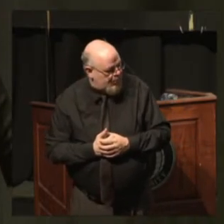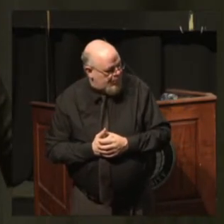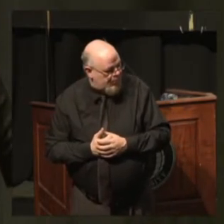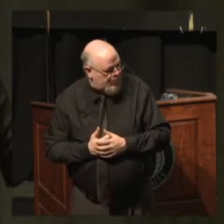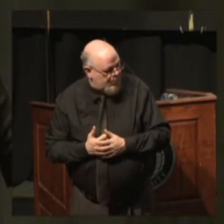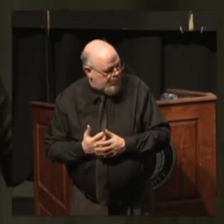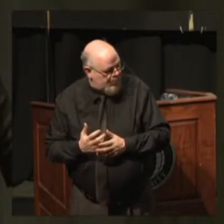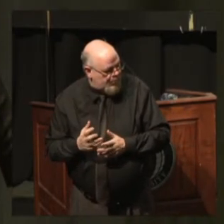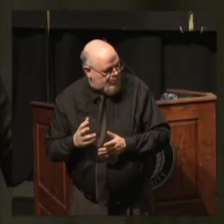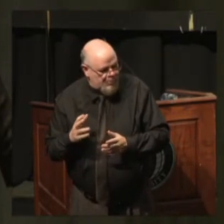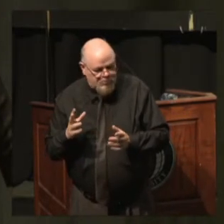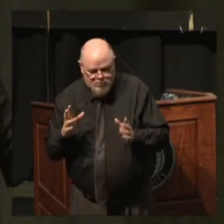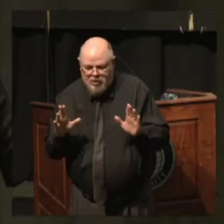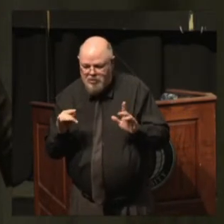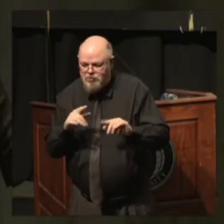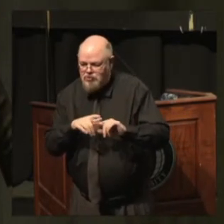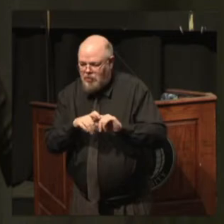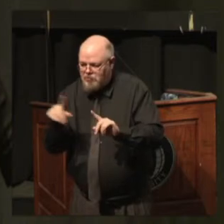stop, y'all. I'm sorry.